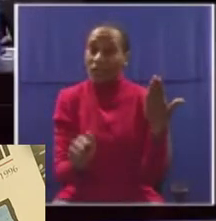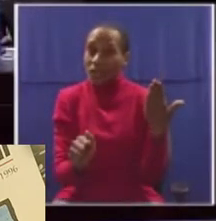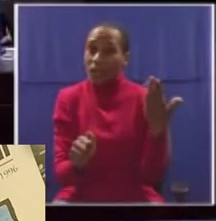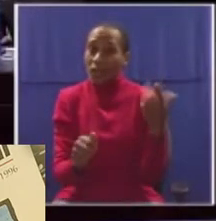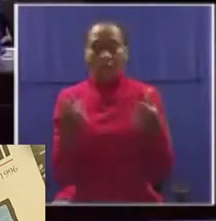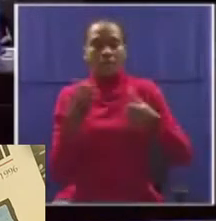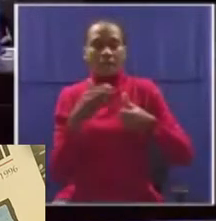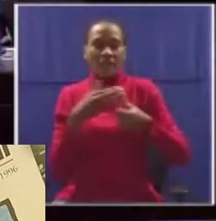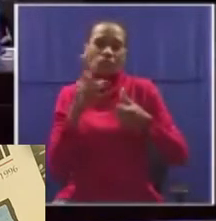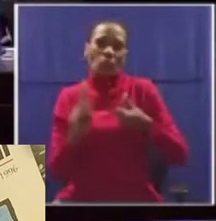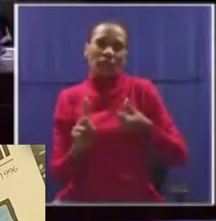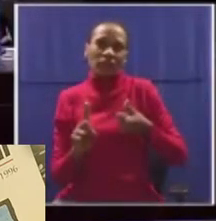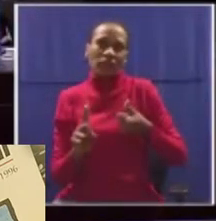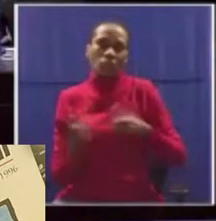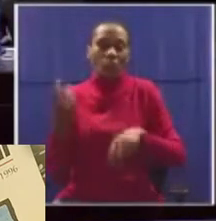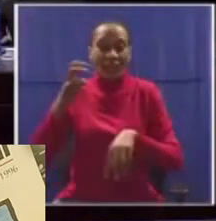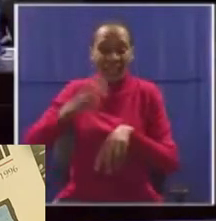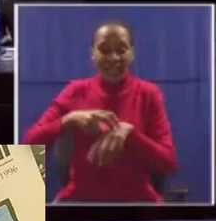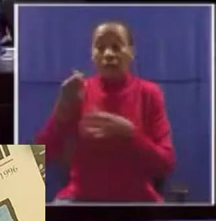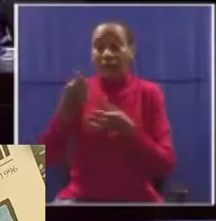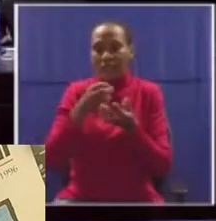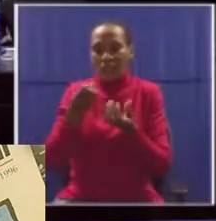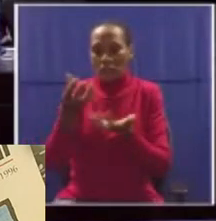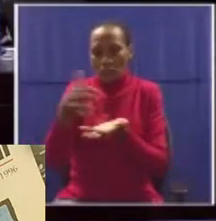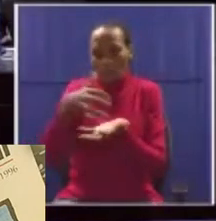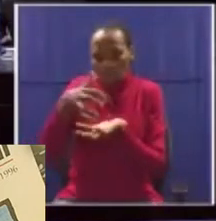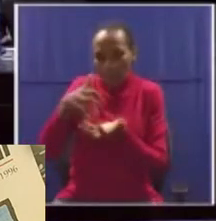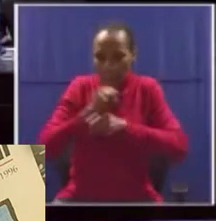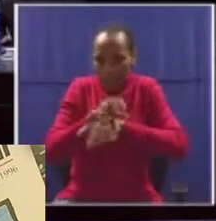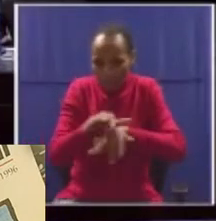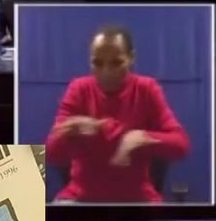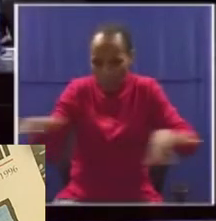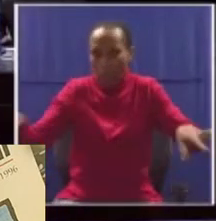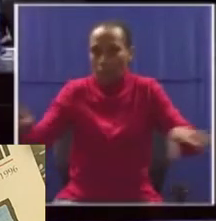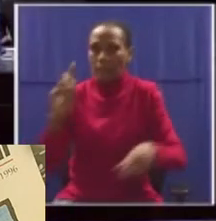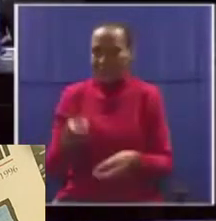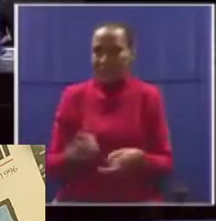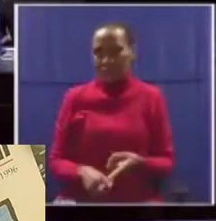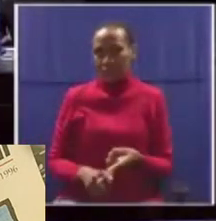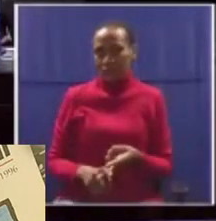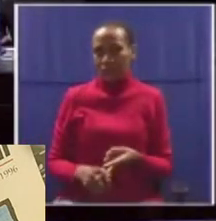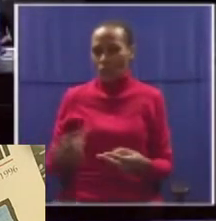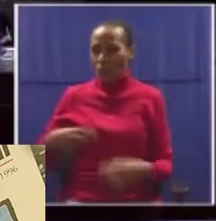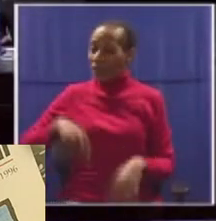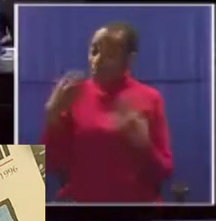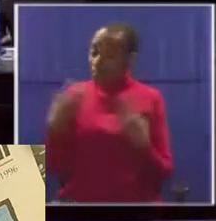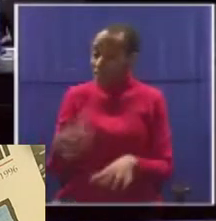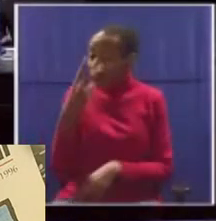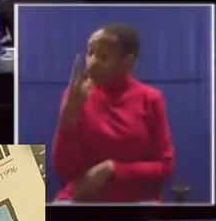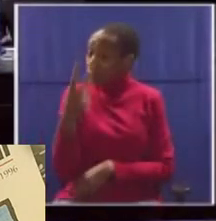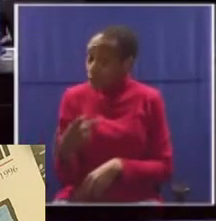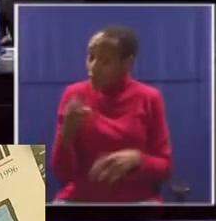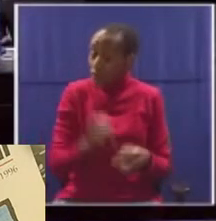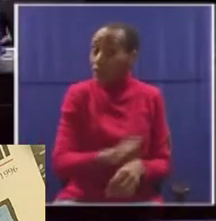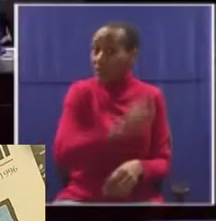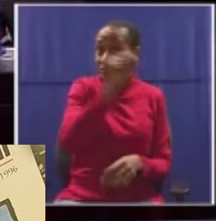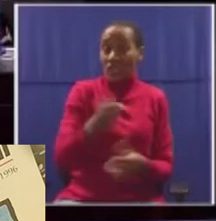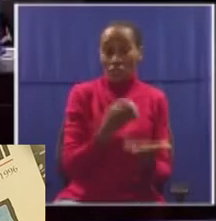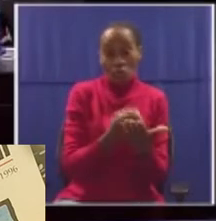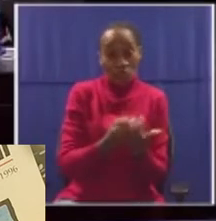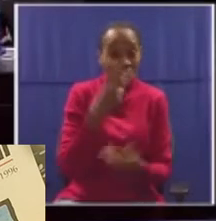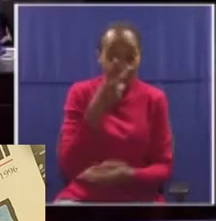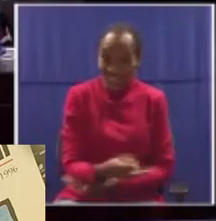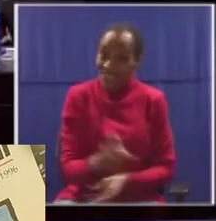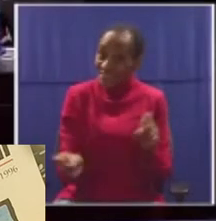the first one is to see capital outflows have we seen the capital of close in this economy which